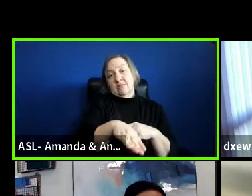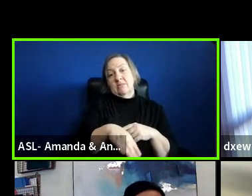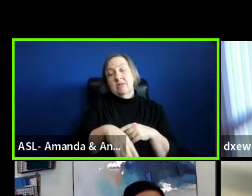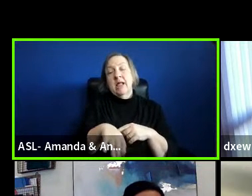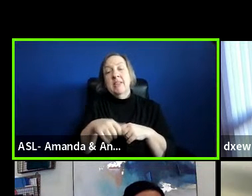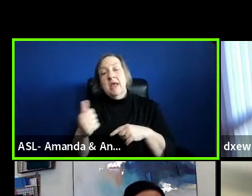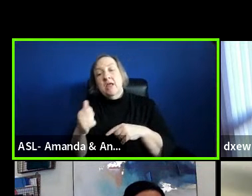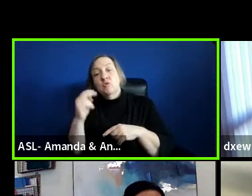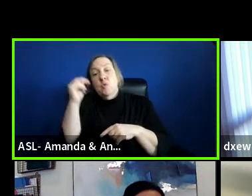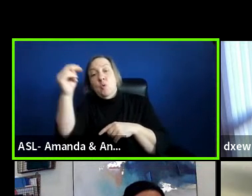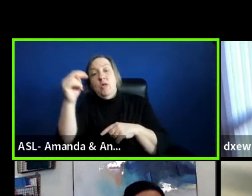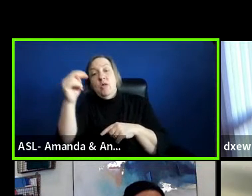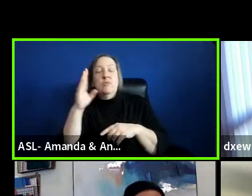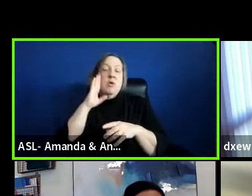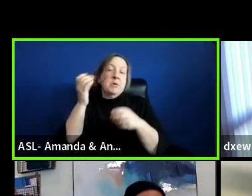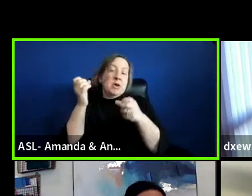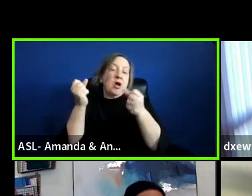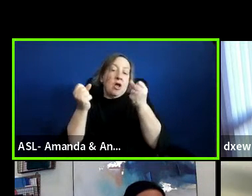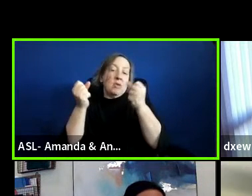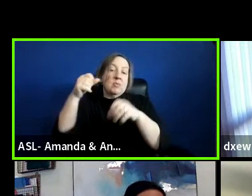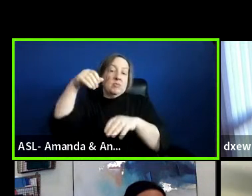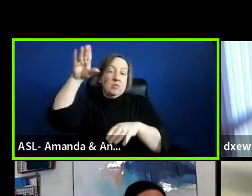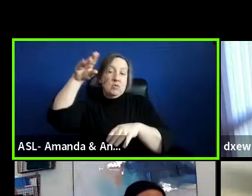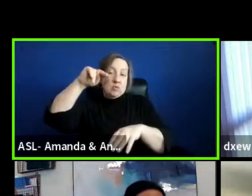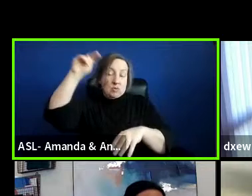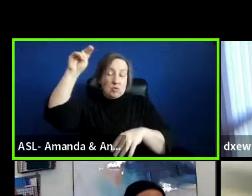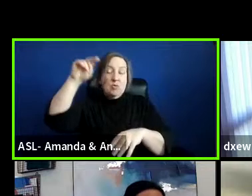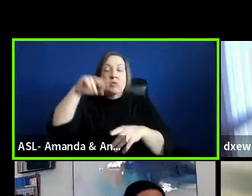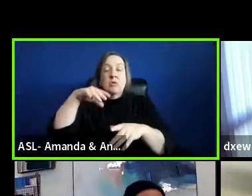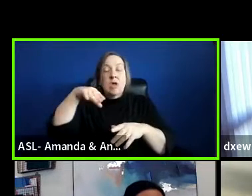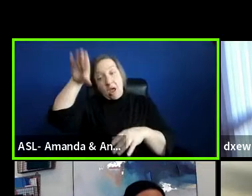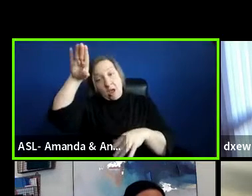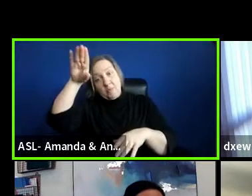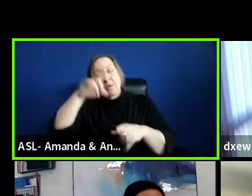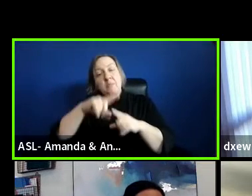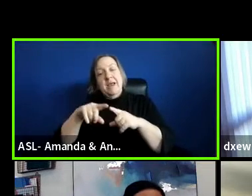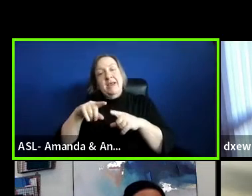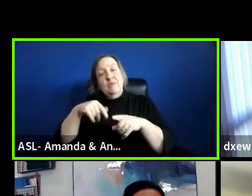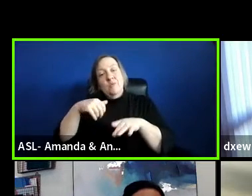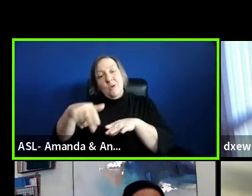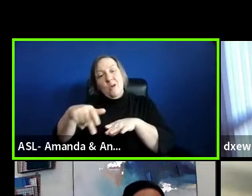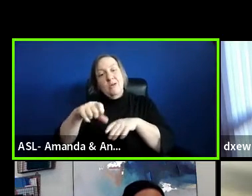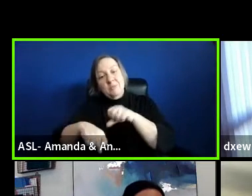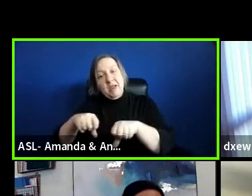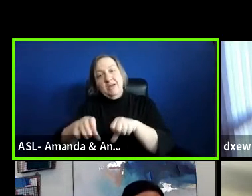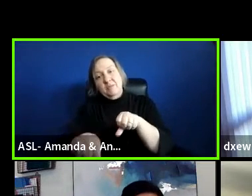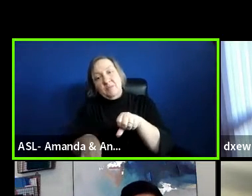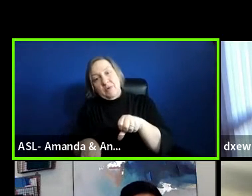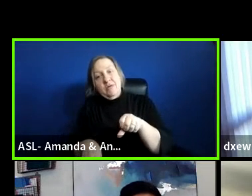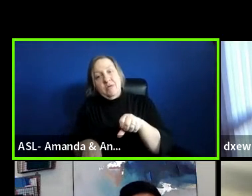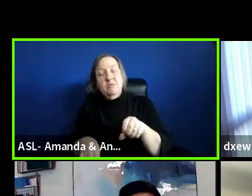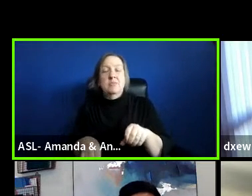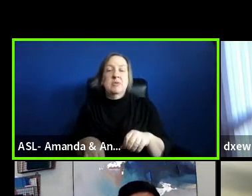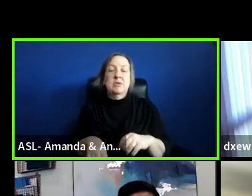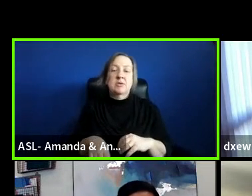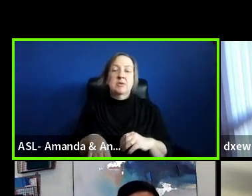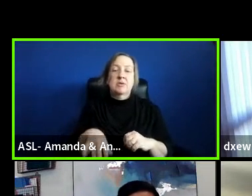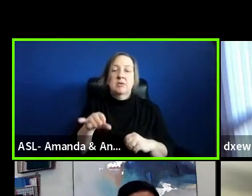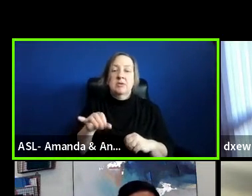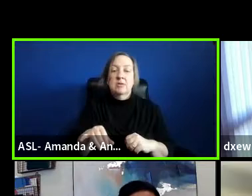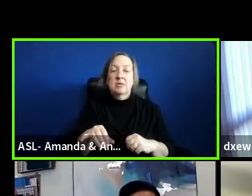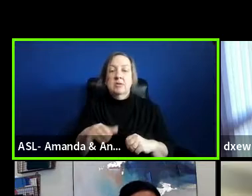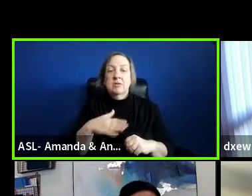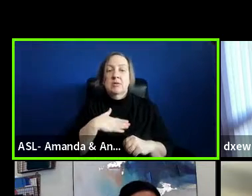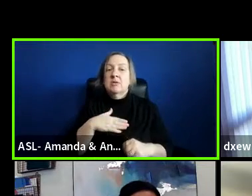carrying automobiles on the upper level with active transportation on the lower level. We just, yeah. So, we might have